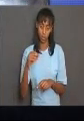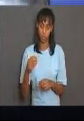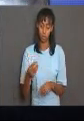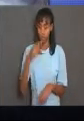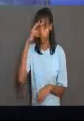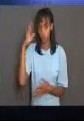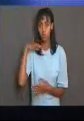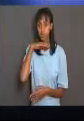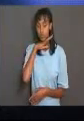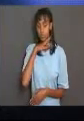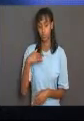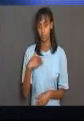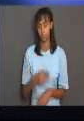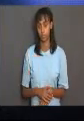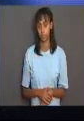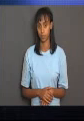pollution.